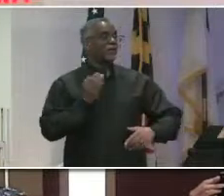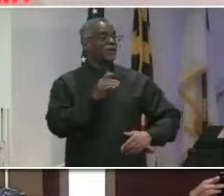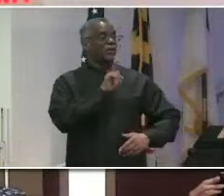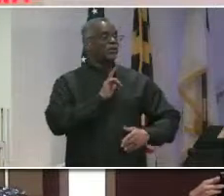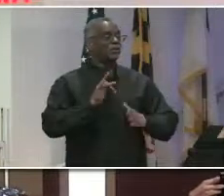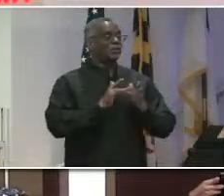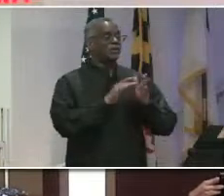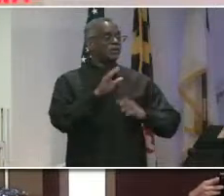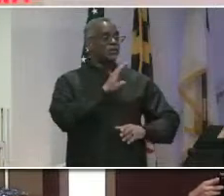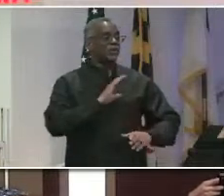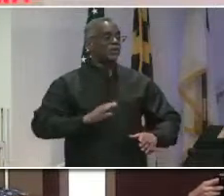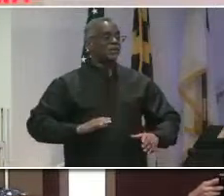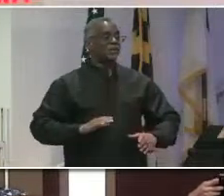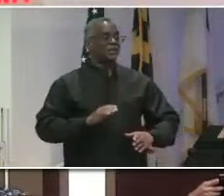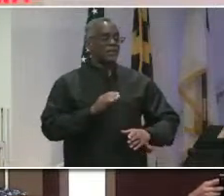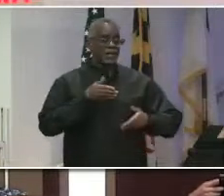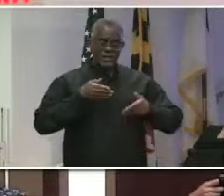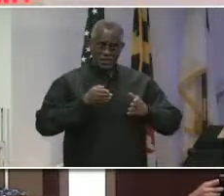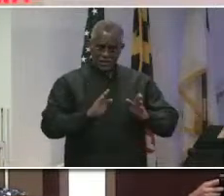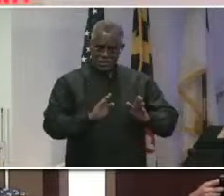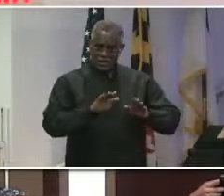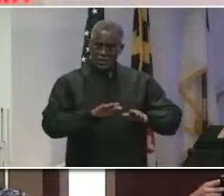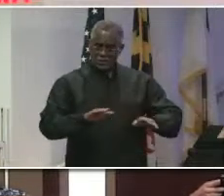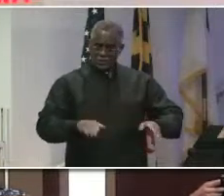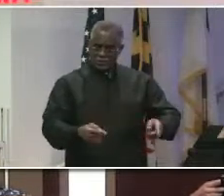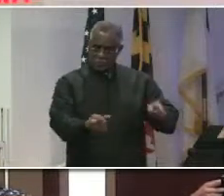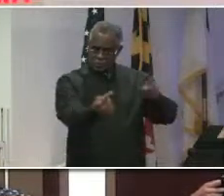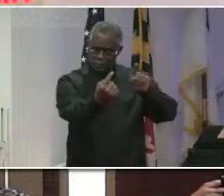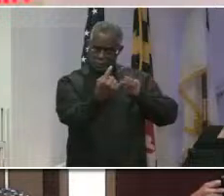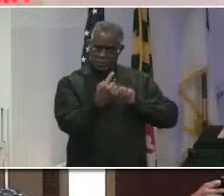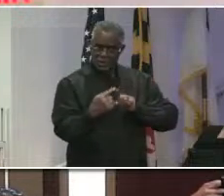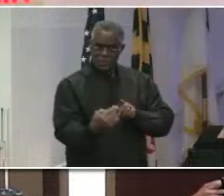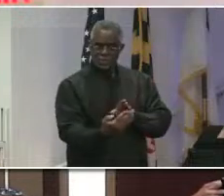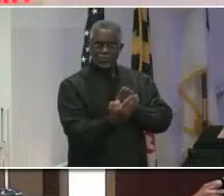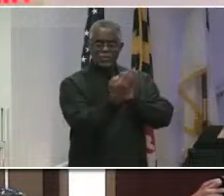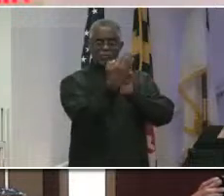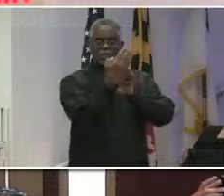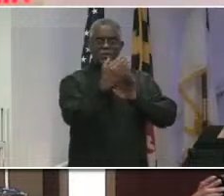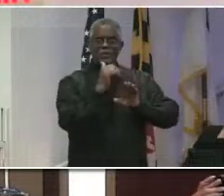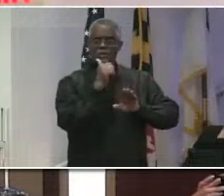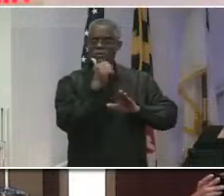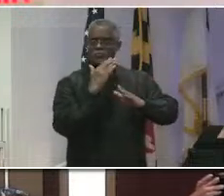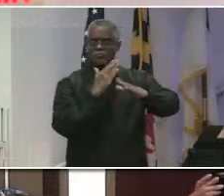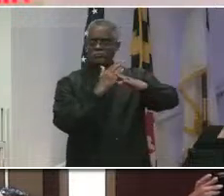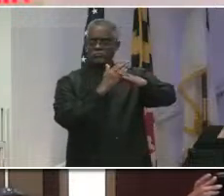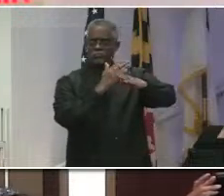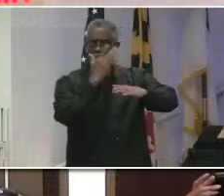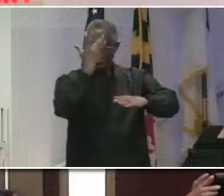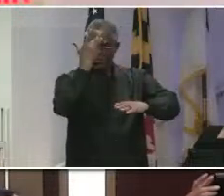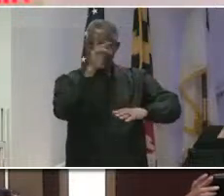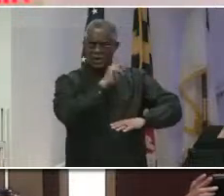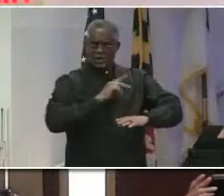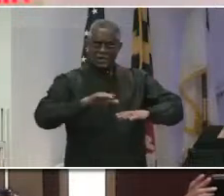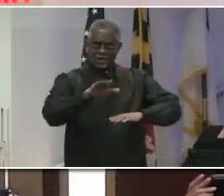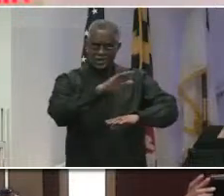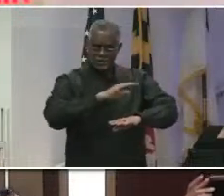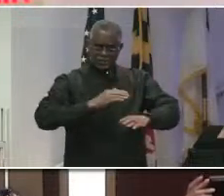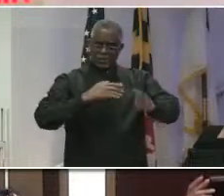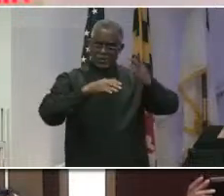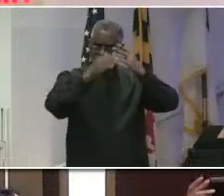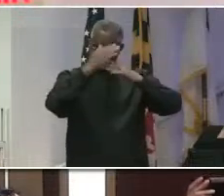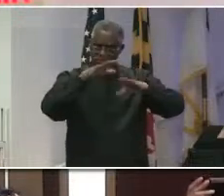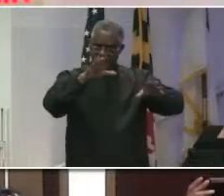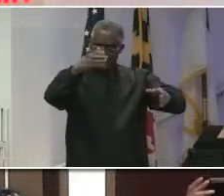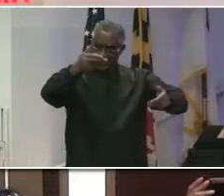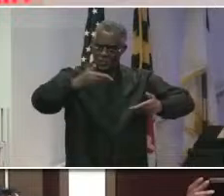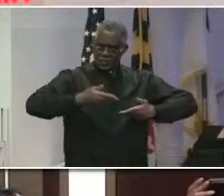Christ said, suffer little children to come unto me, and forbid them not, for such is the kingdom of heaven. I